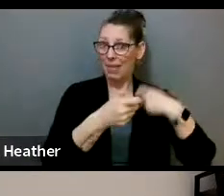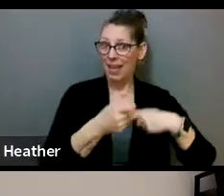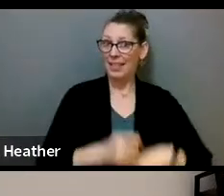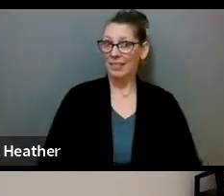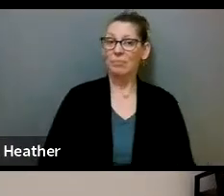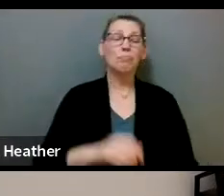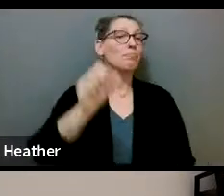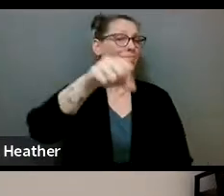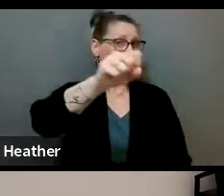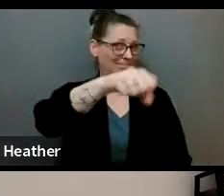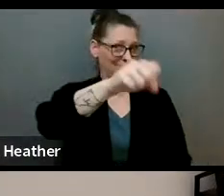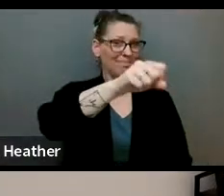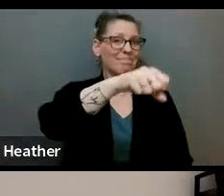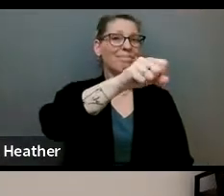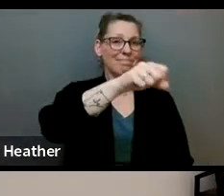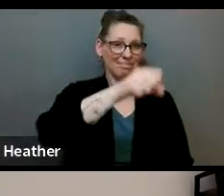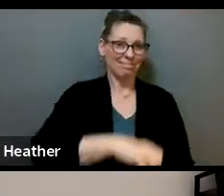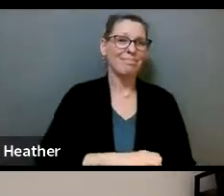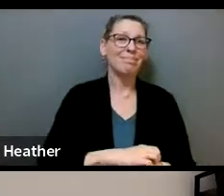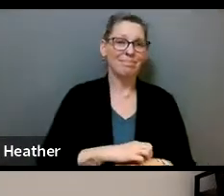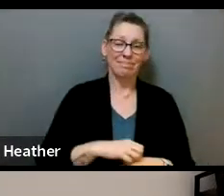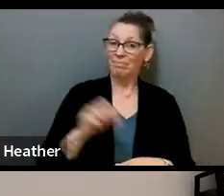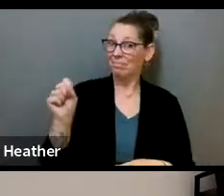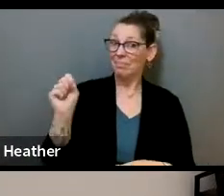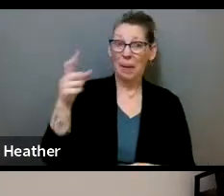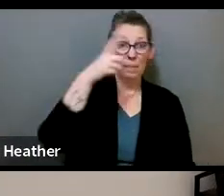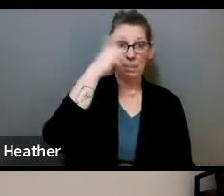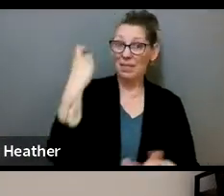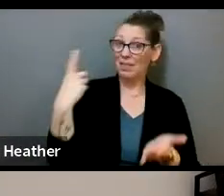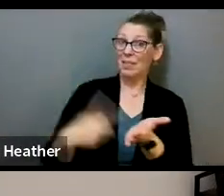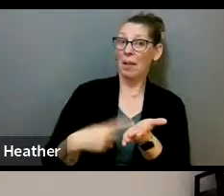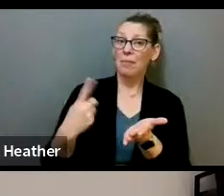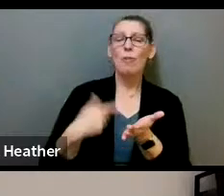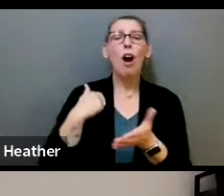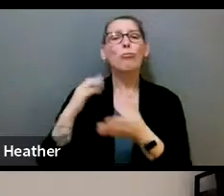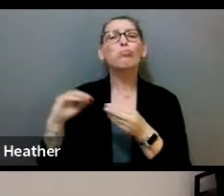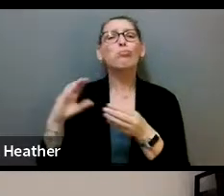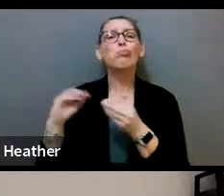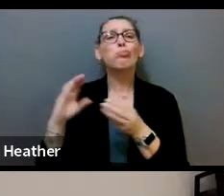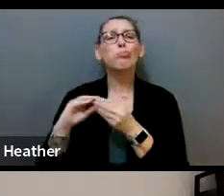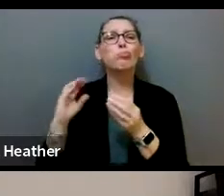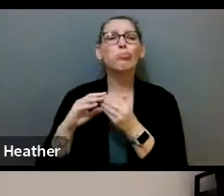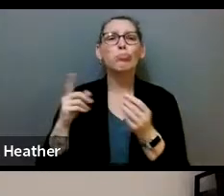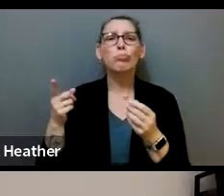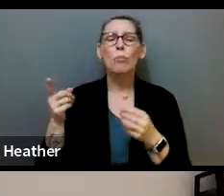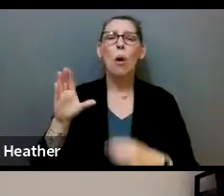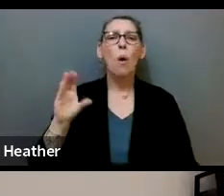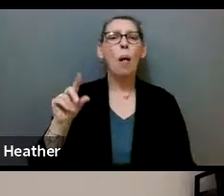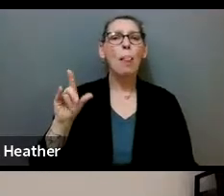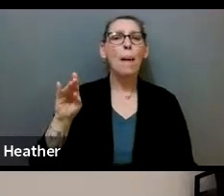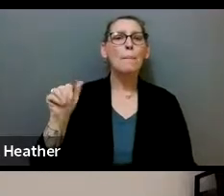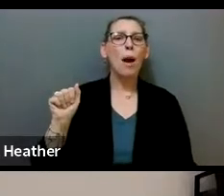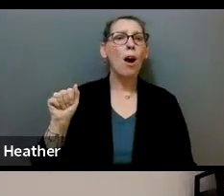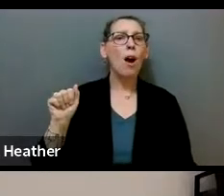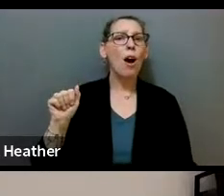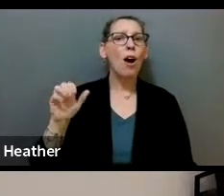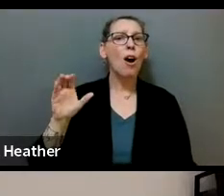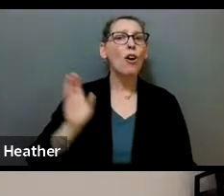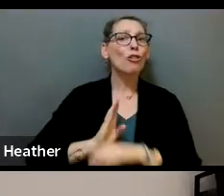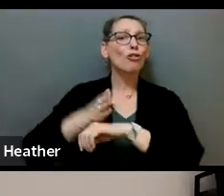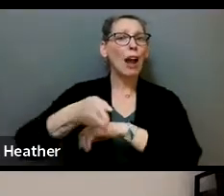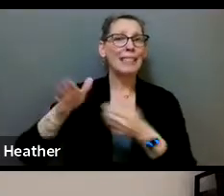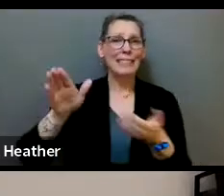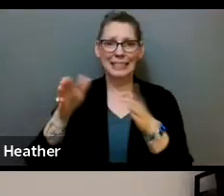Yes, because Irina. Concerned, because sometimes I talk to people like, what? The Columbia crossing died and nothing is, I'm